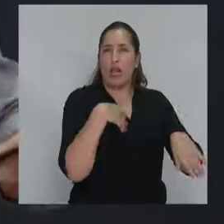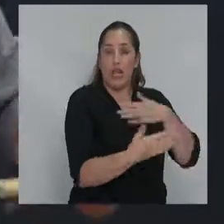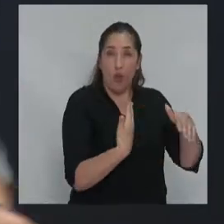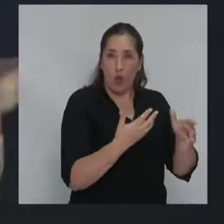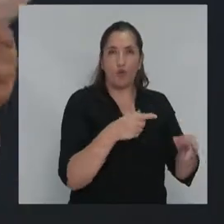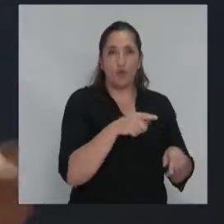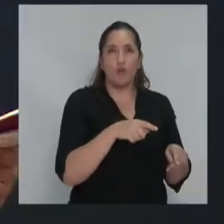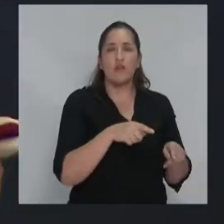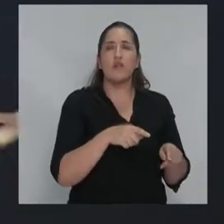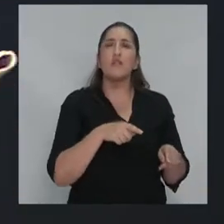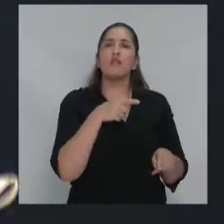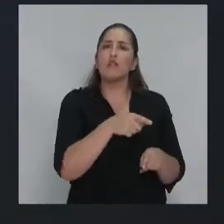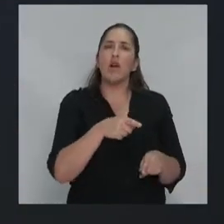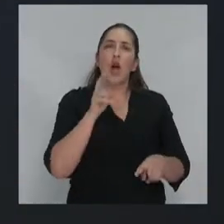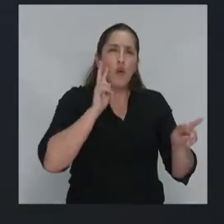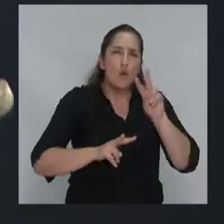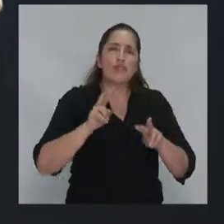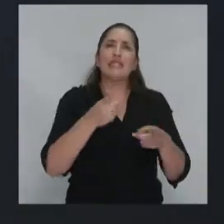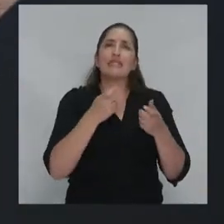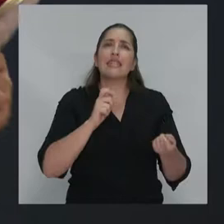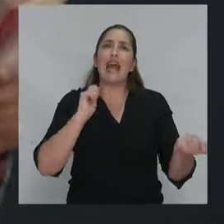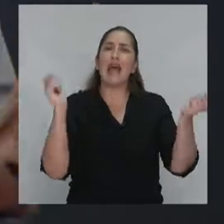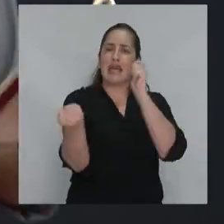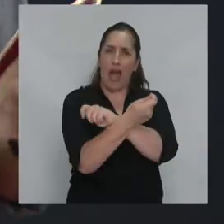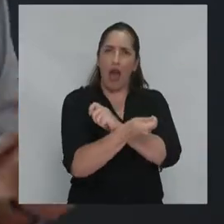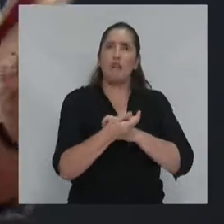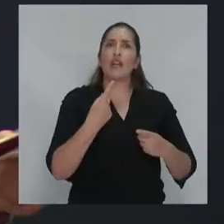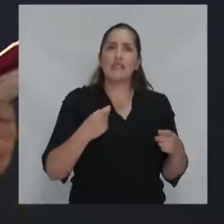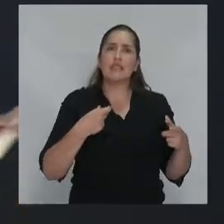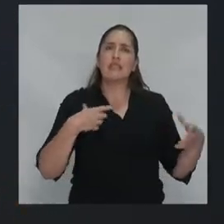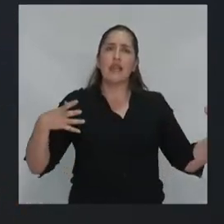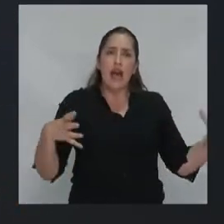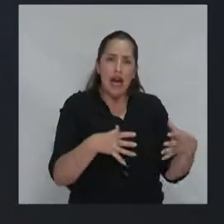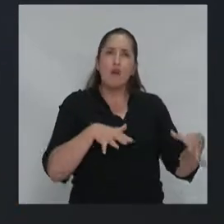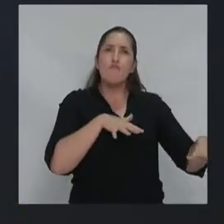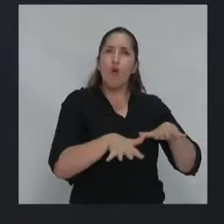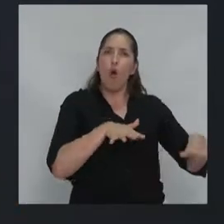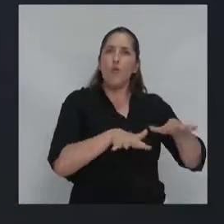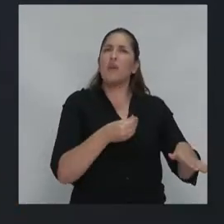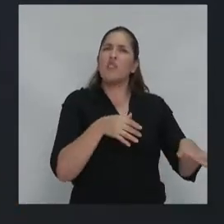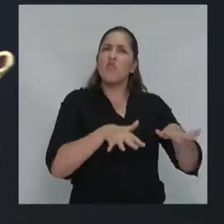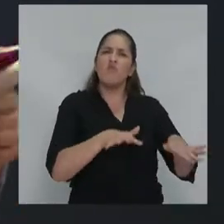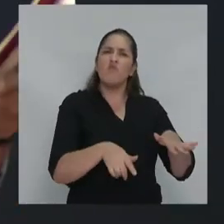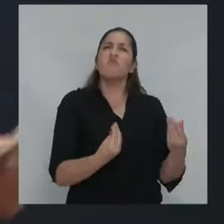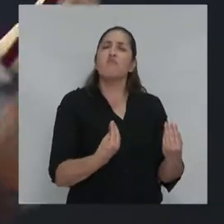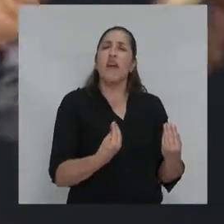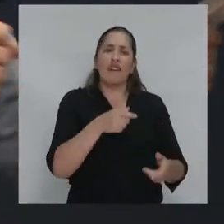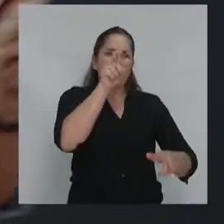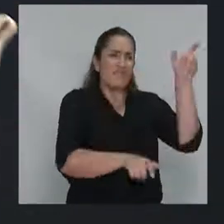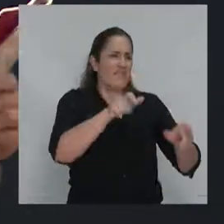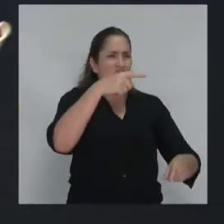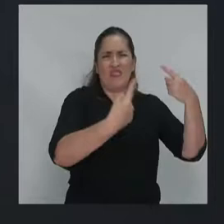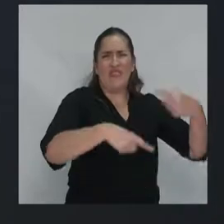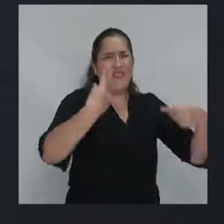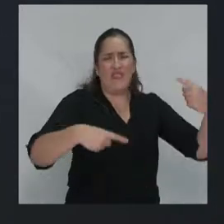candidate. We need to have a movement. A movement means people, black, brown, and white, working class people united to fight back, not just